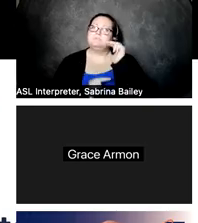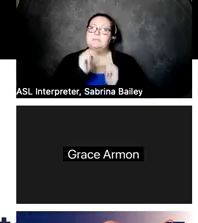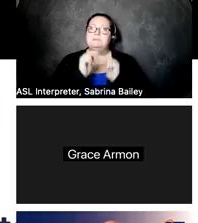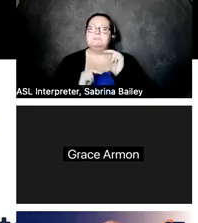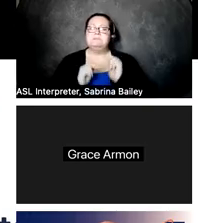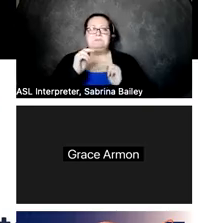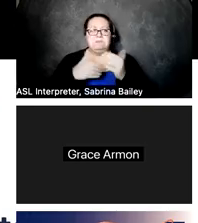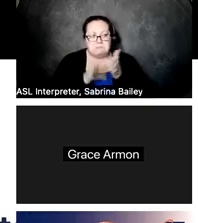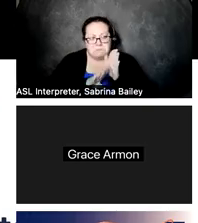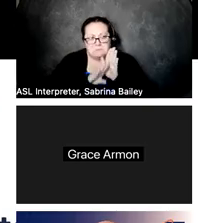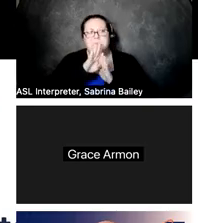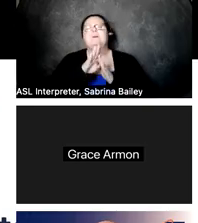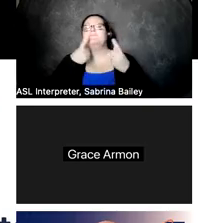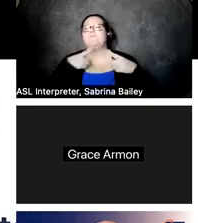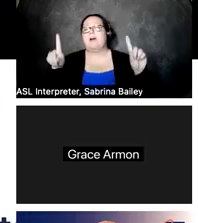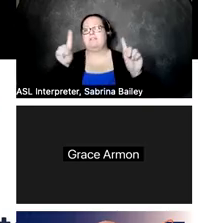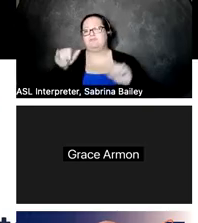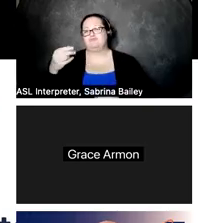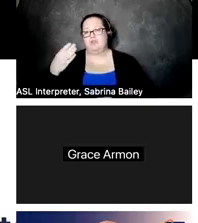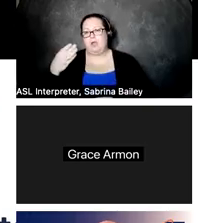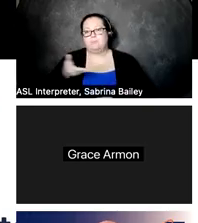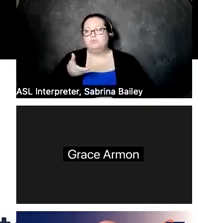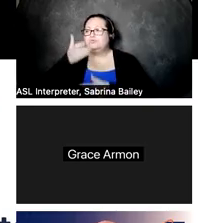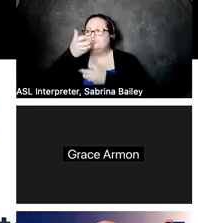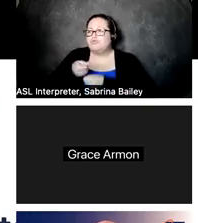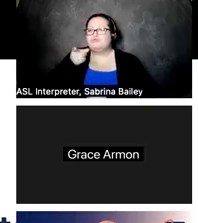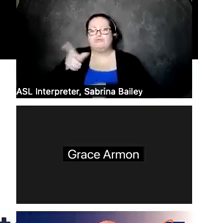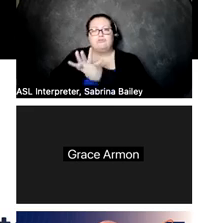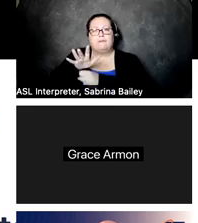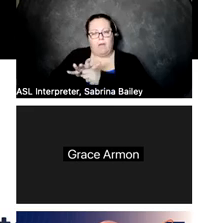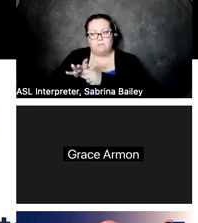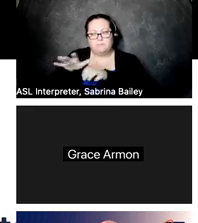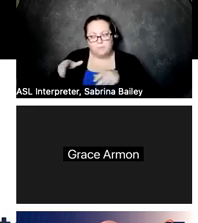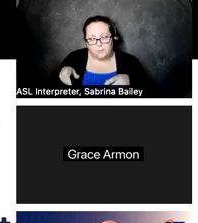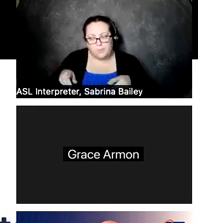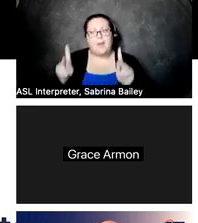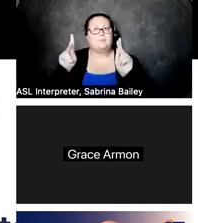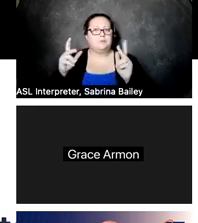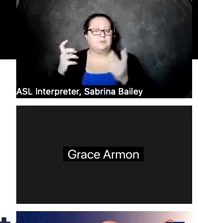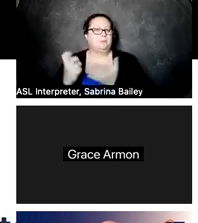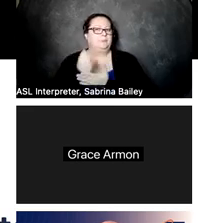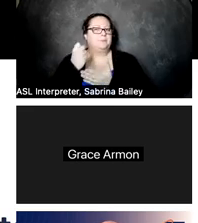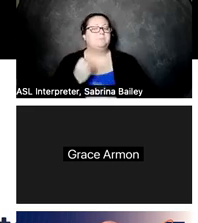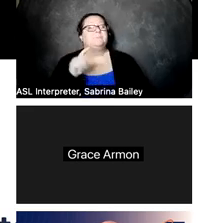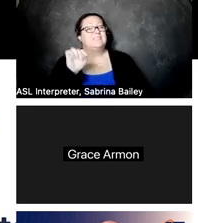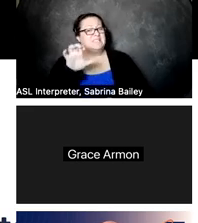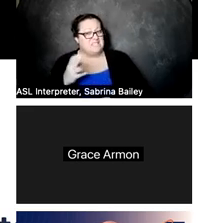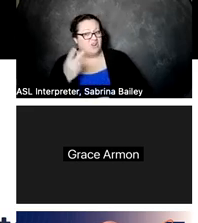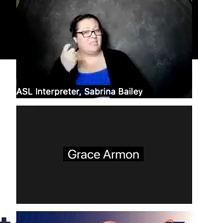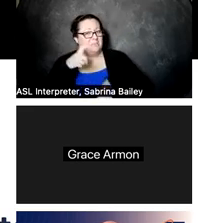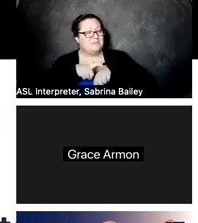Tara to eventually get him this job at Meyer and trust her enough to take the opportunity. Yeah, it took a little while